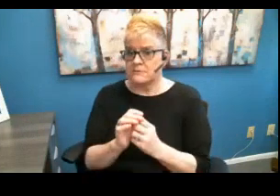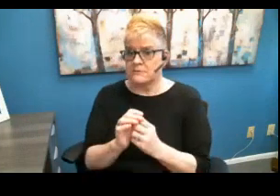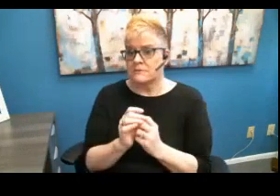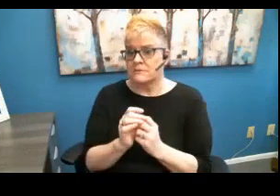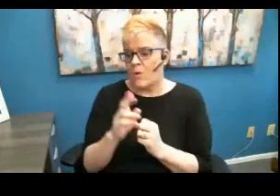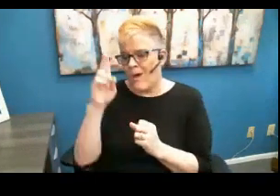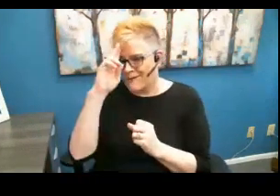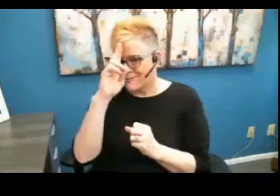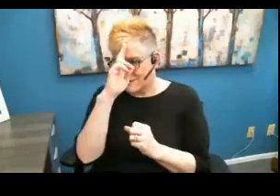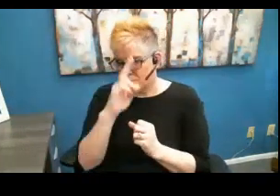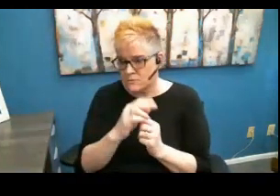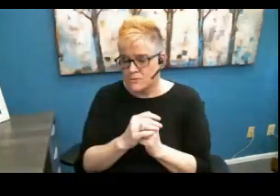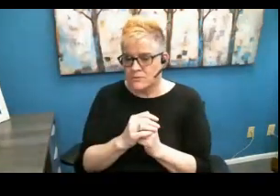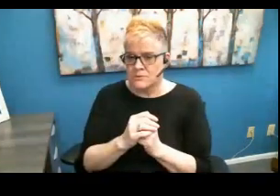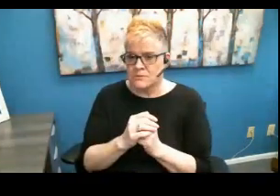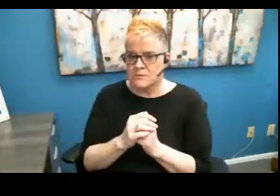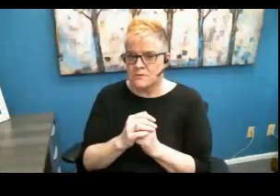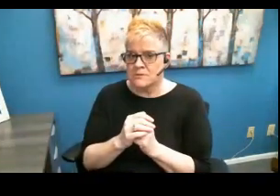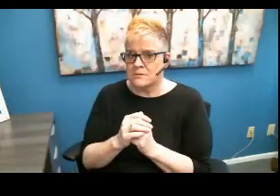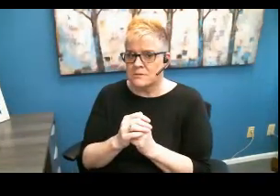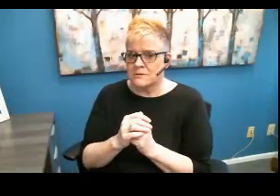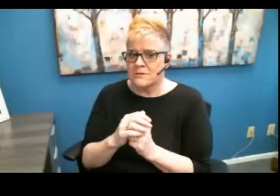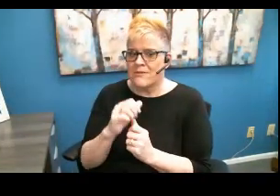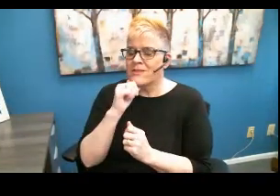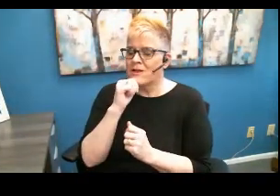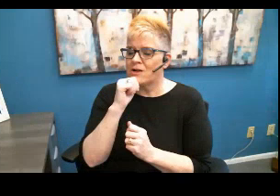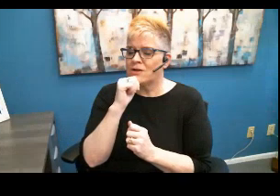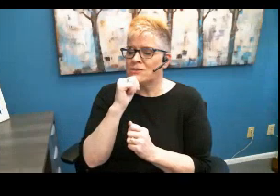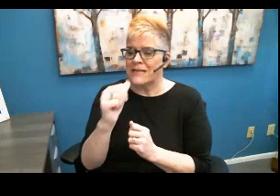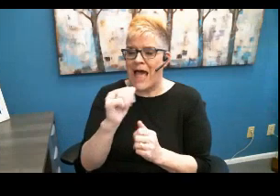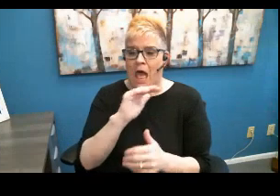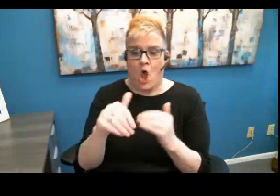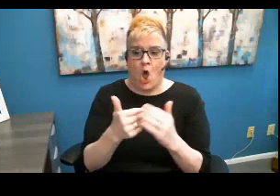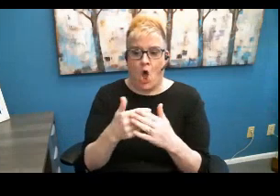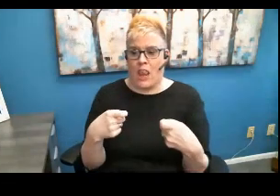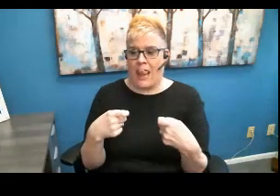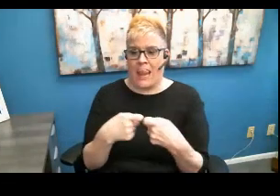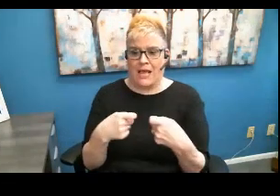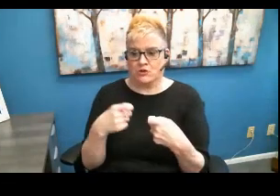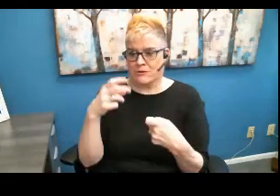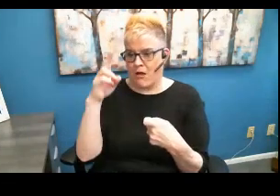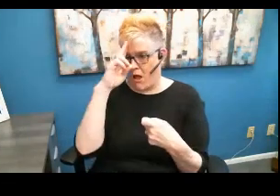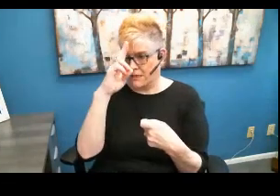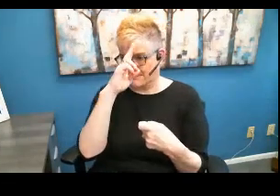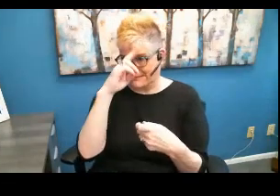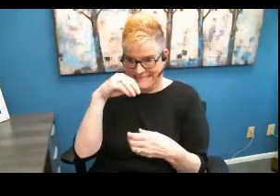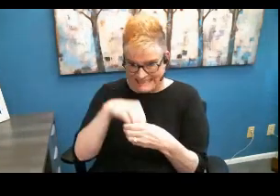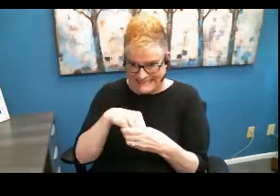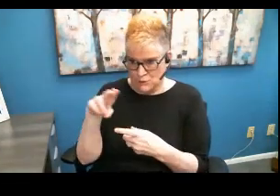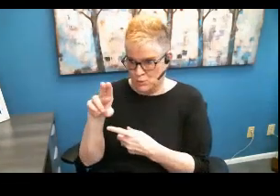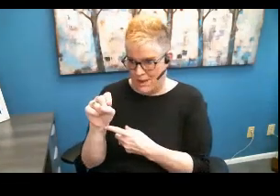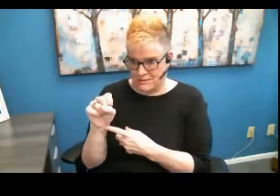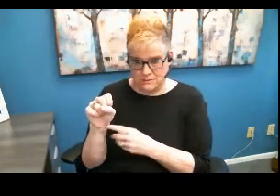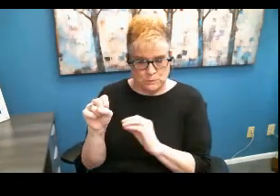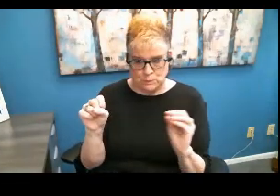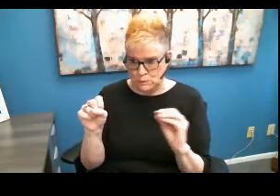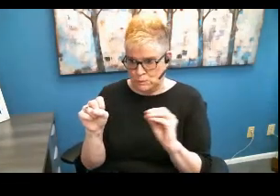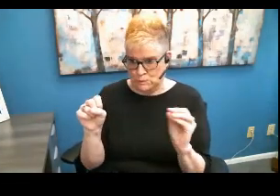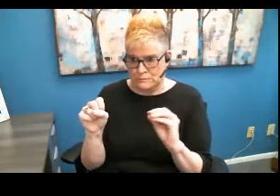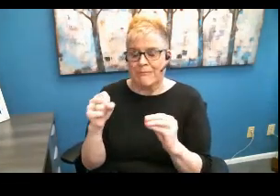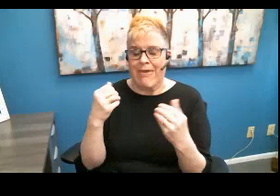in our world, this is a fun fact, but there's not a single all-electric hospital in the US. They always have some type